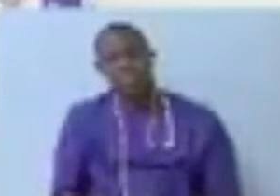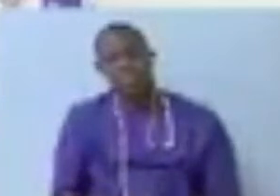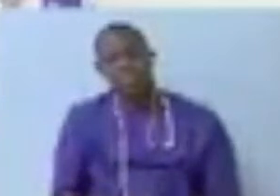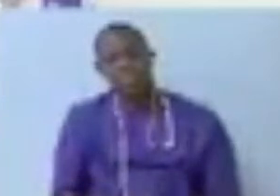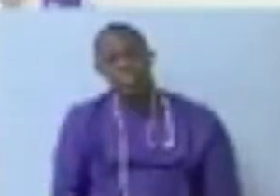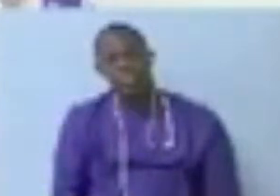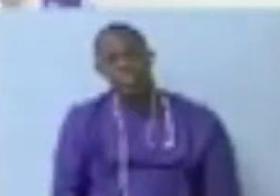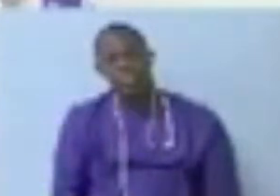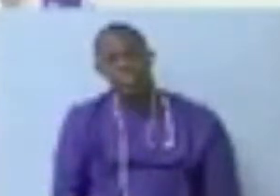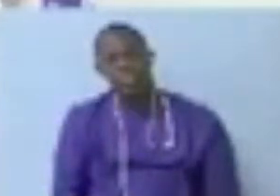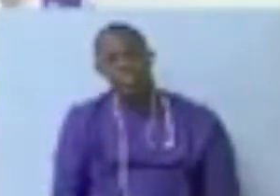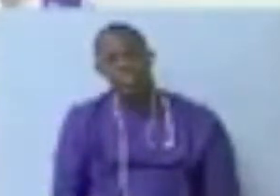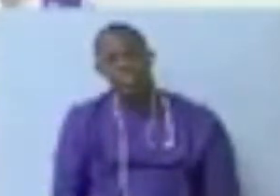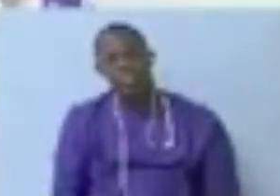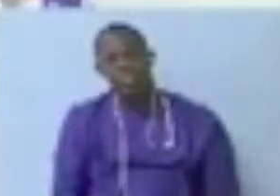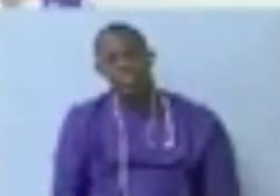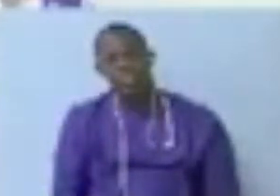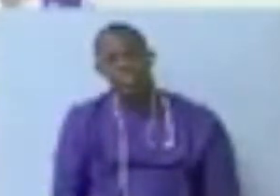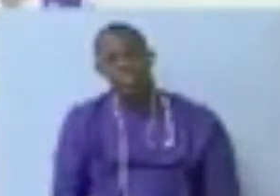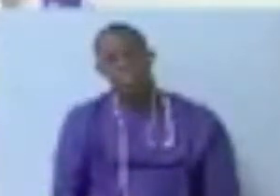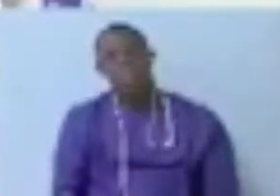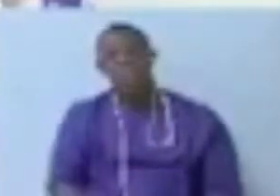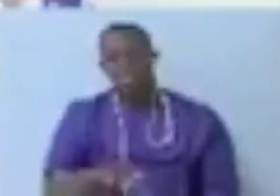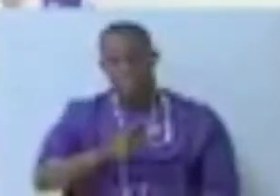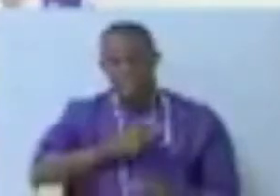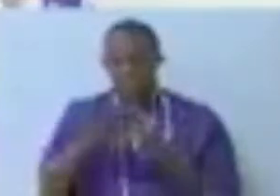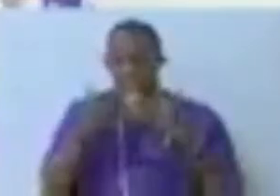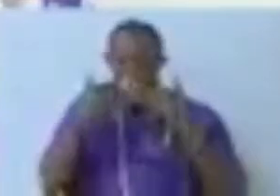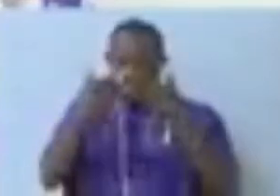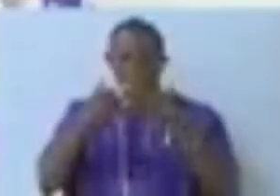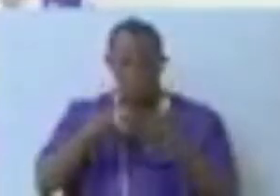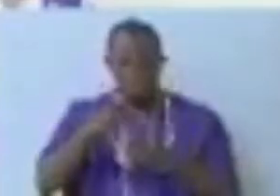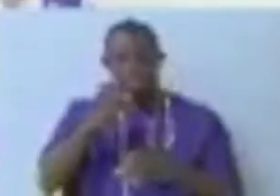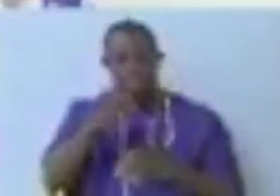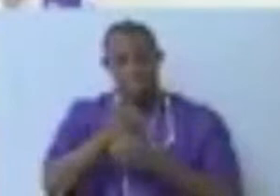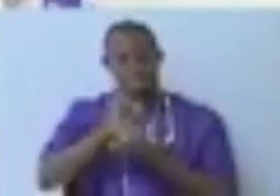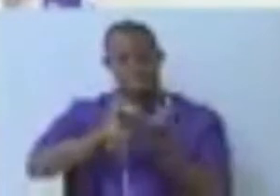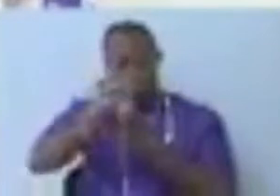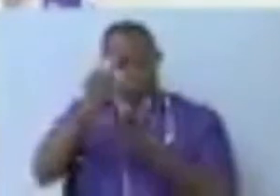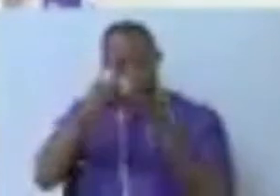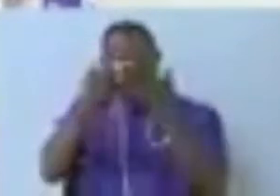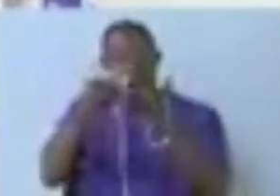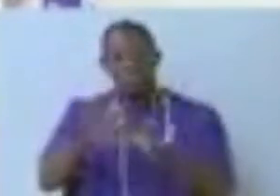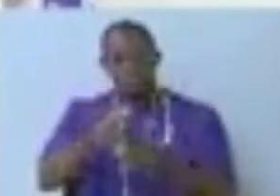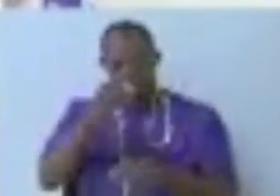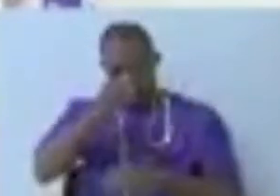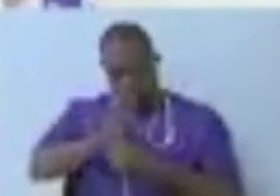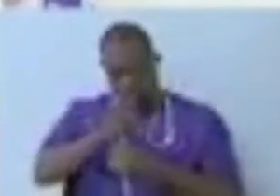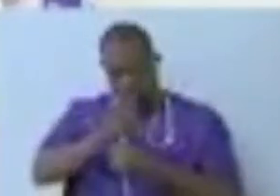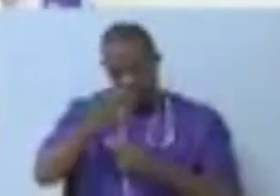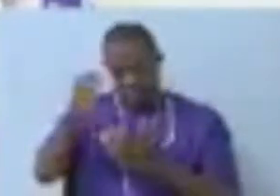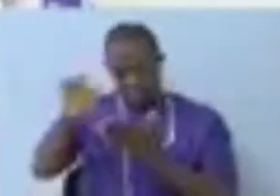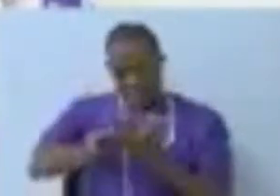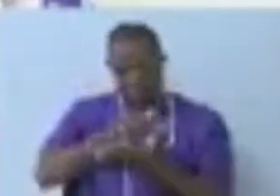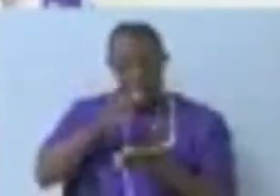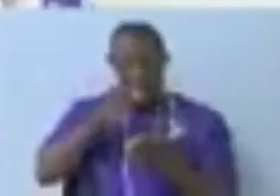gave me instructions, and I made it very, very clear initially. I said he gave me instructions to prepare the warrant.